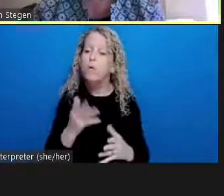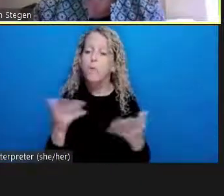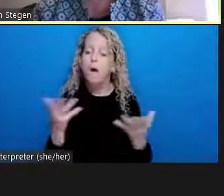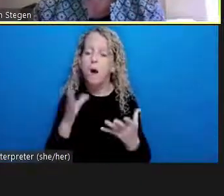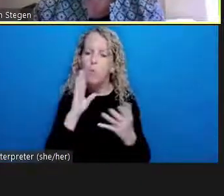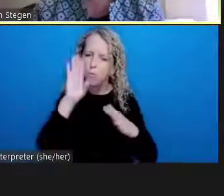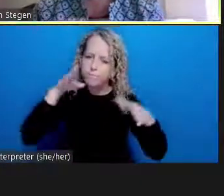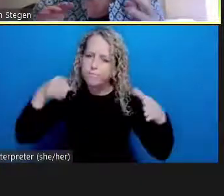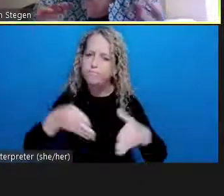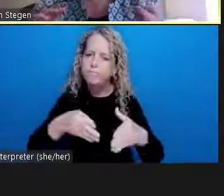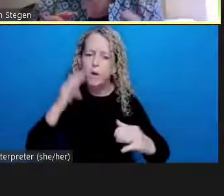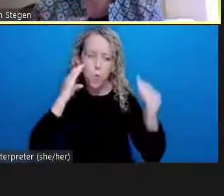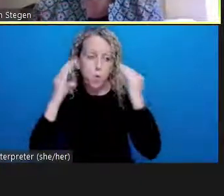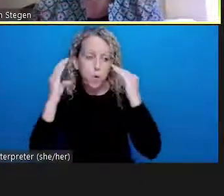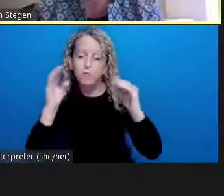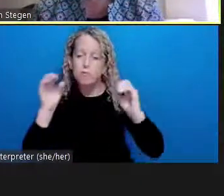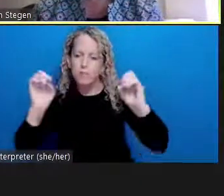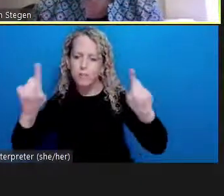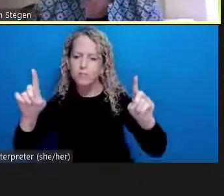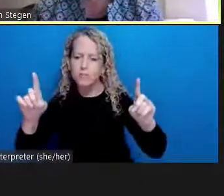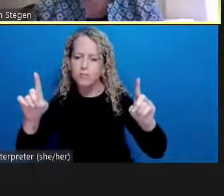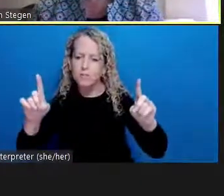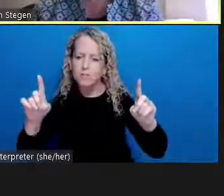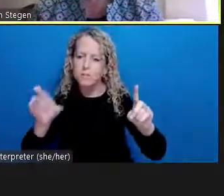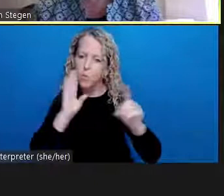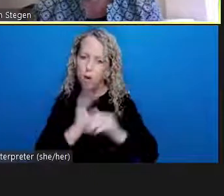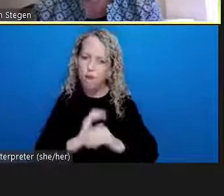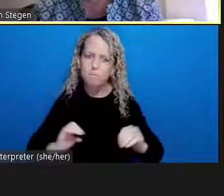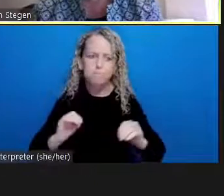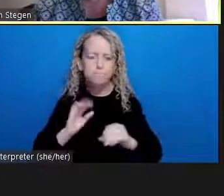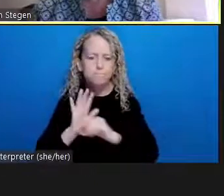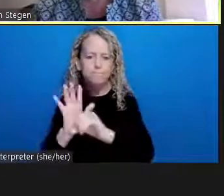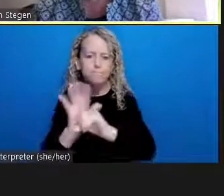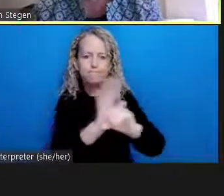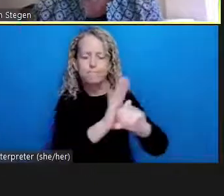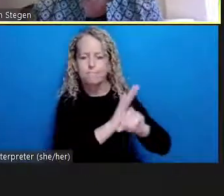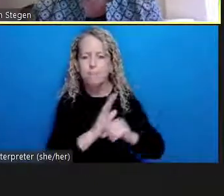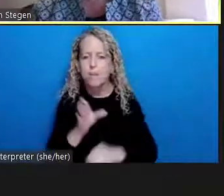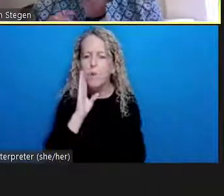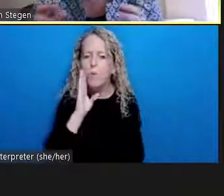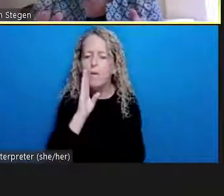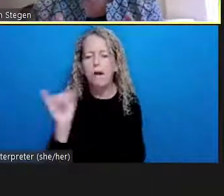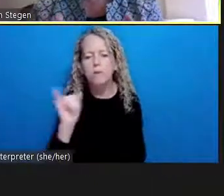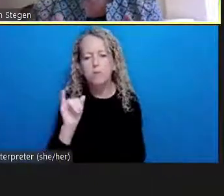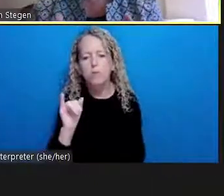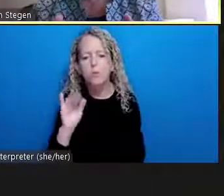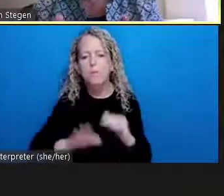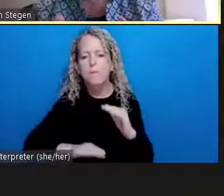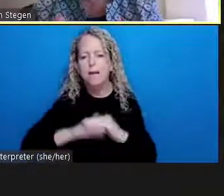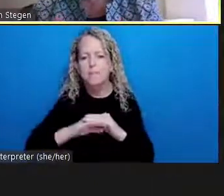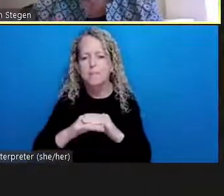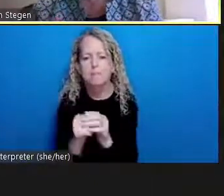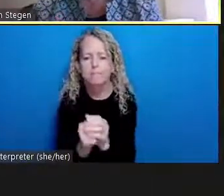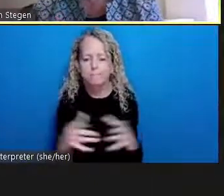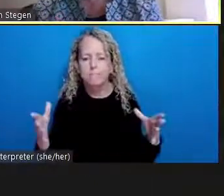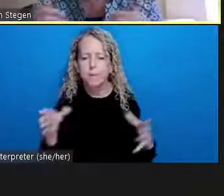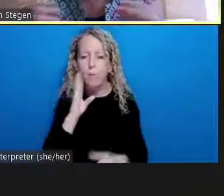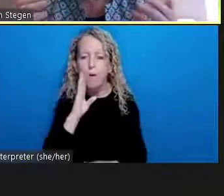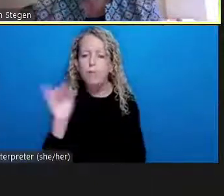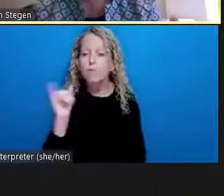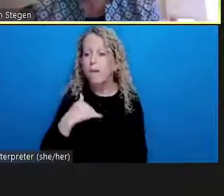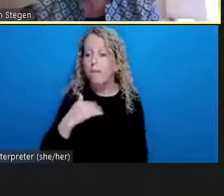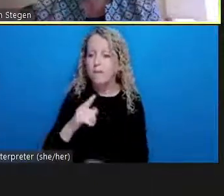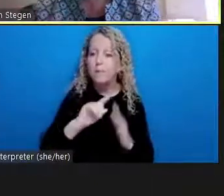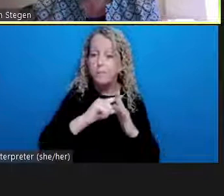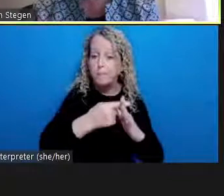education. So there'll be lots of that and capacity building, of course. There will be an implementation plan You'll be